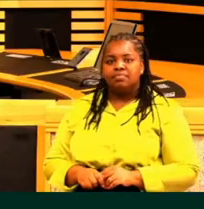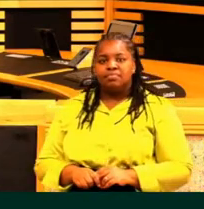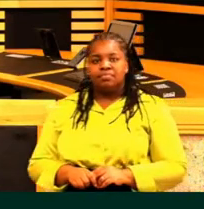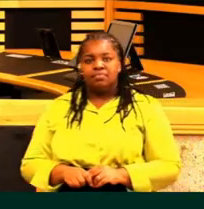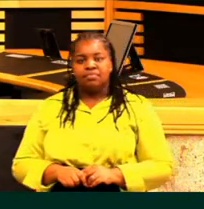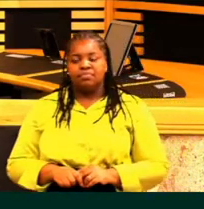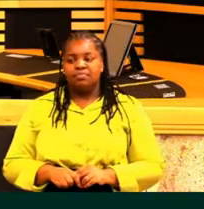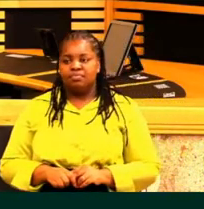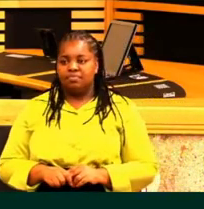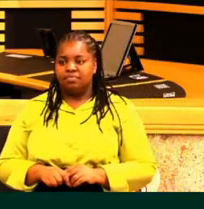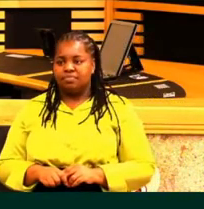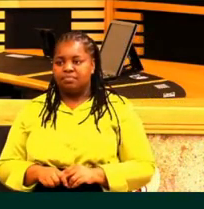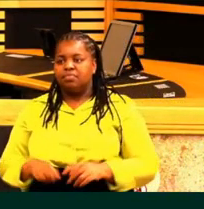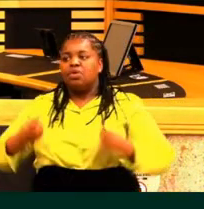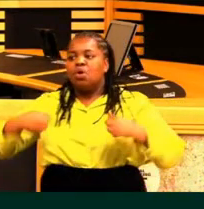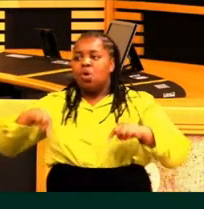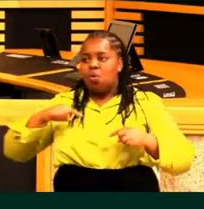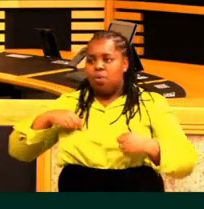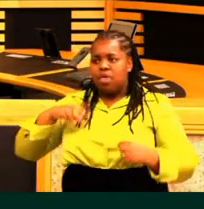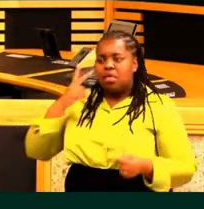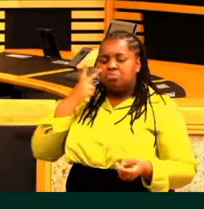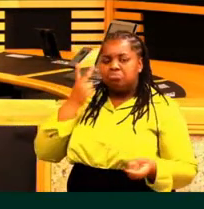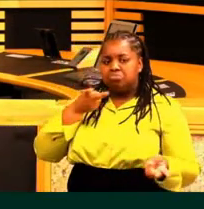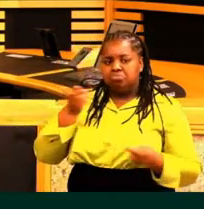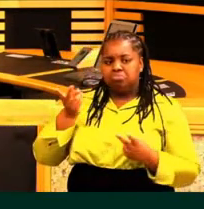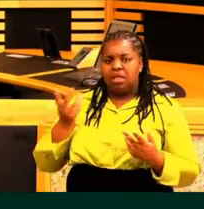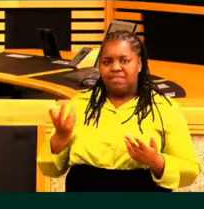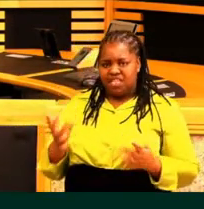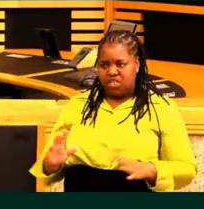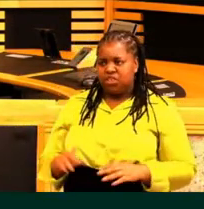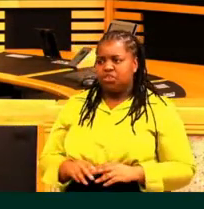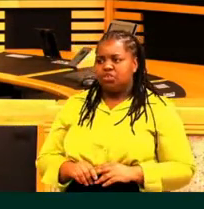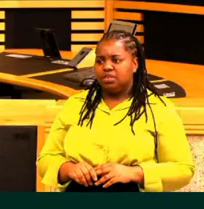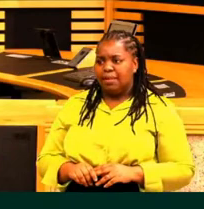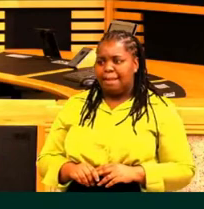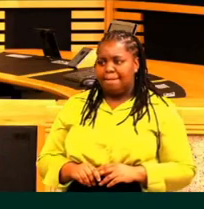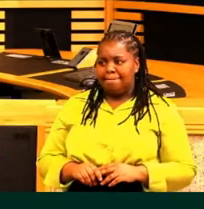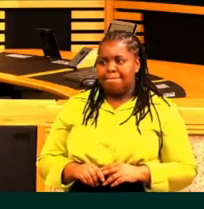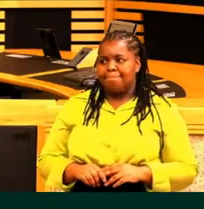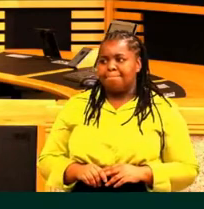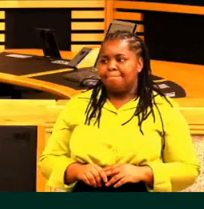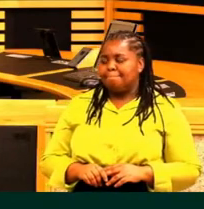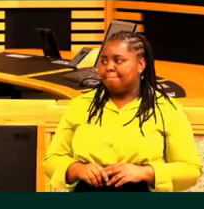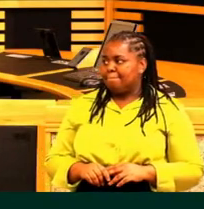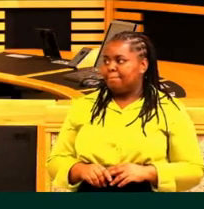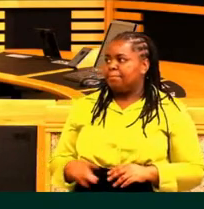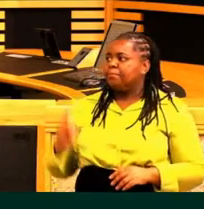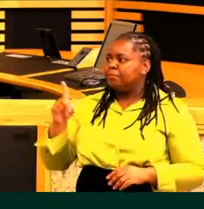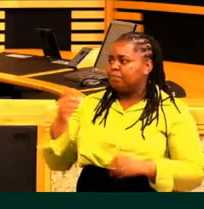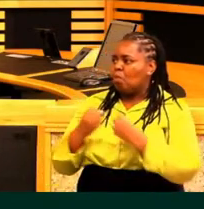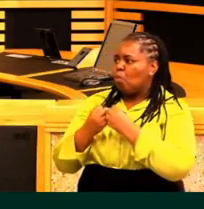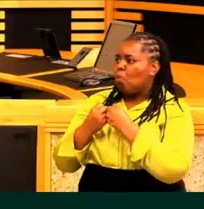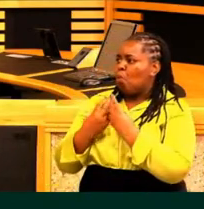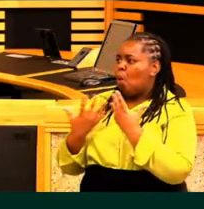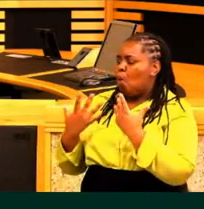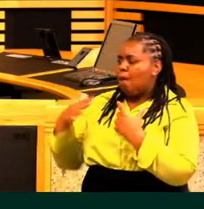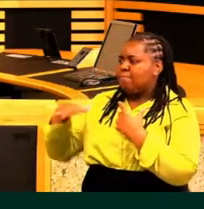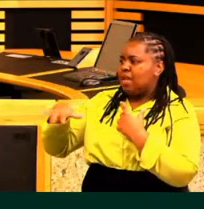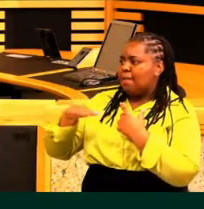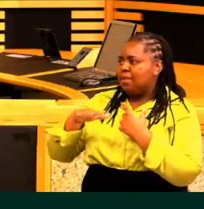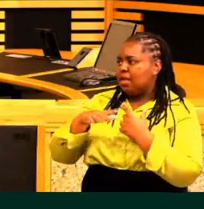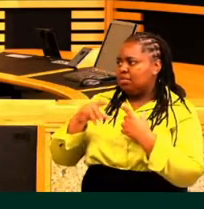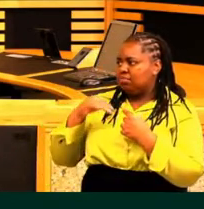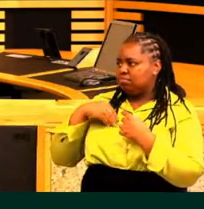we have noted that retail space has been dominant of